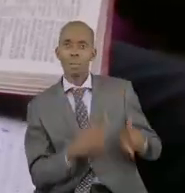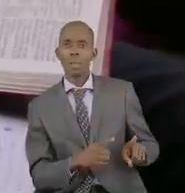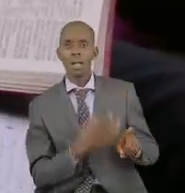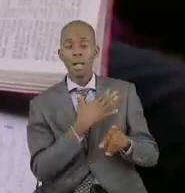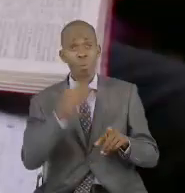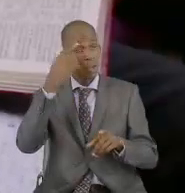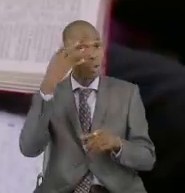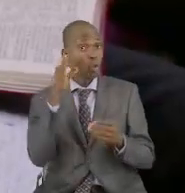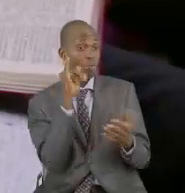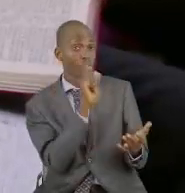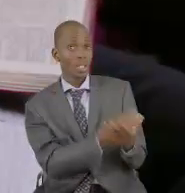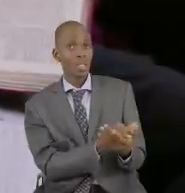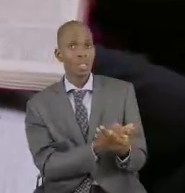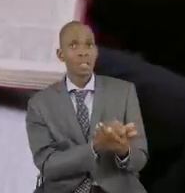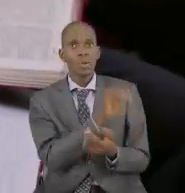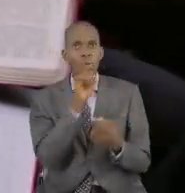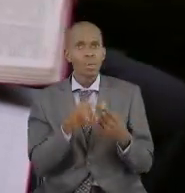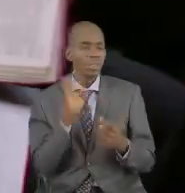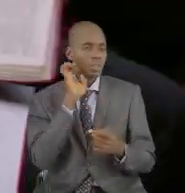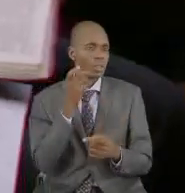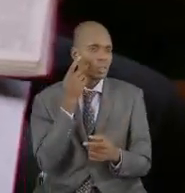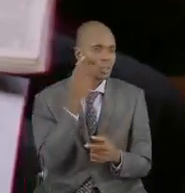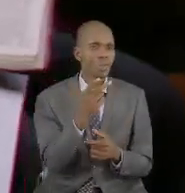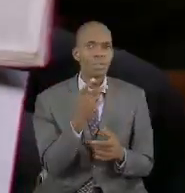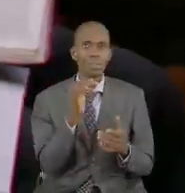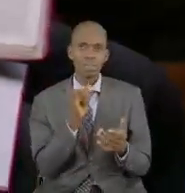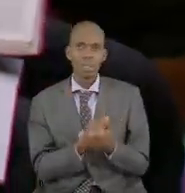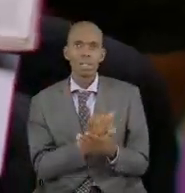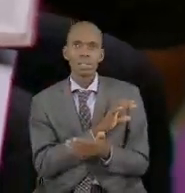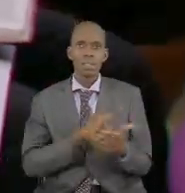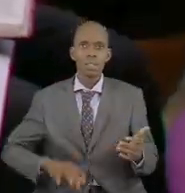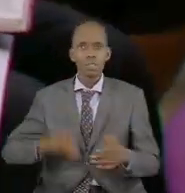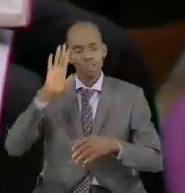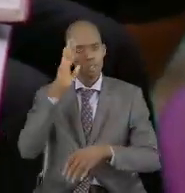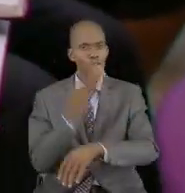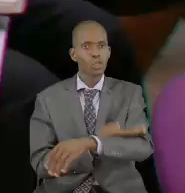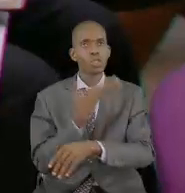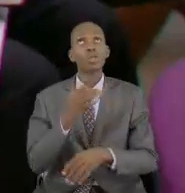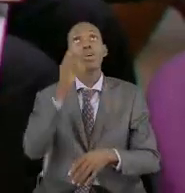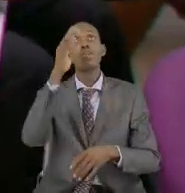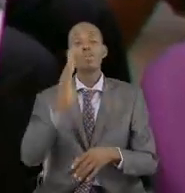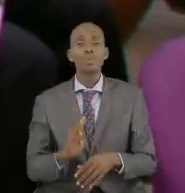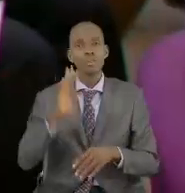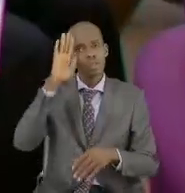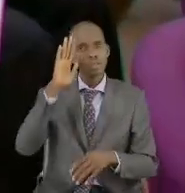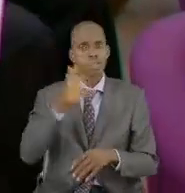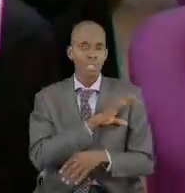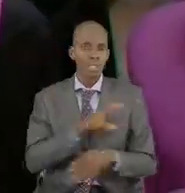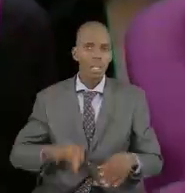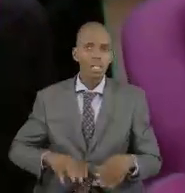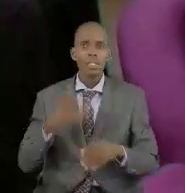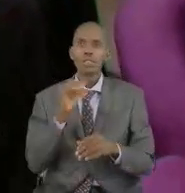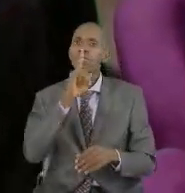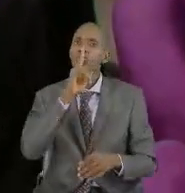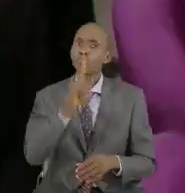that, when he saw that Christ, the Son of God, Christ, the very Savior of the